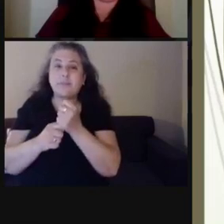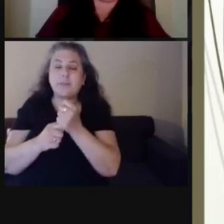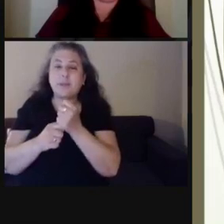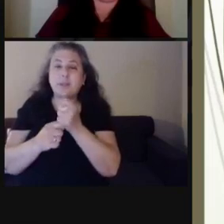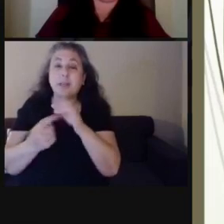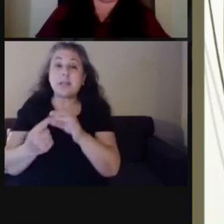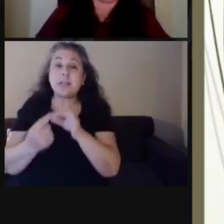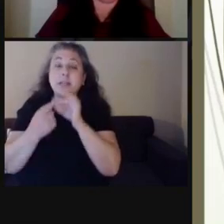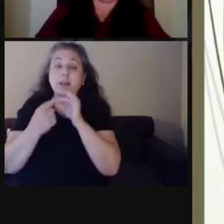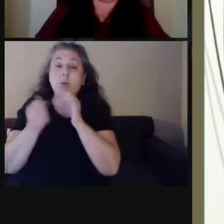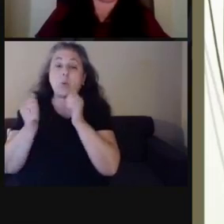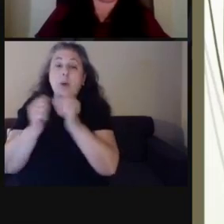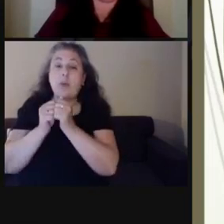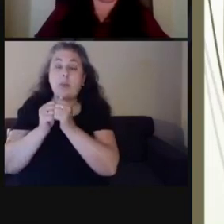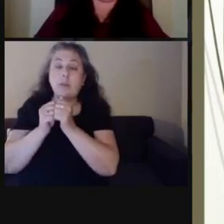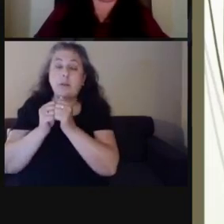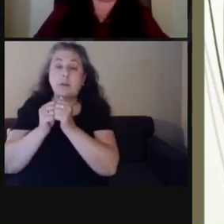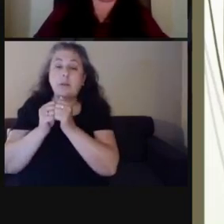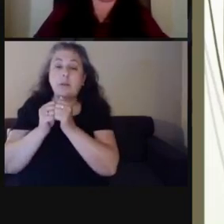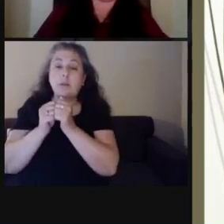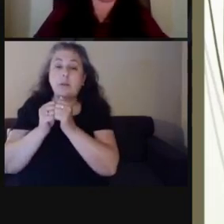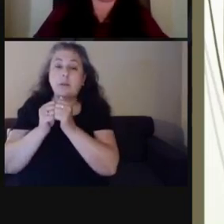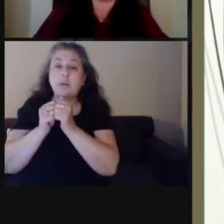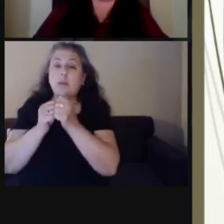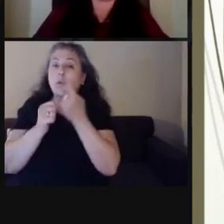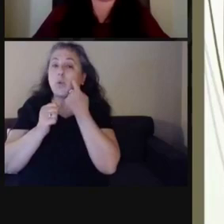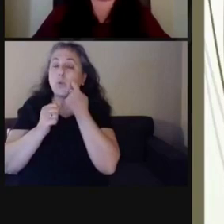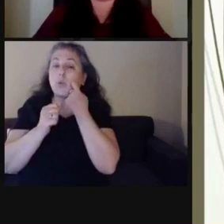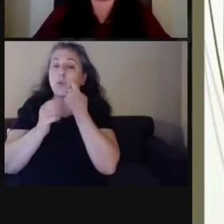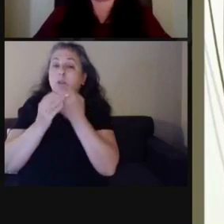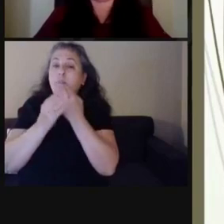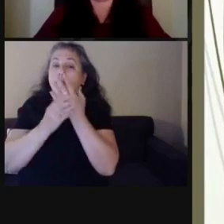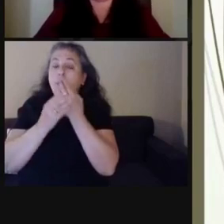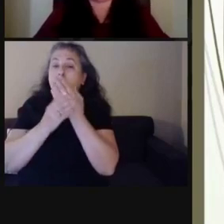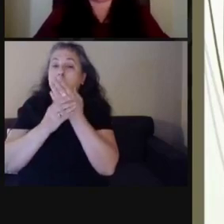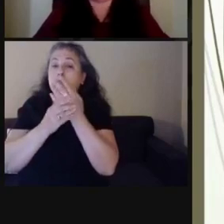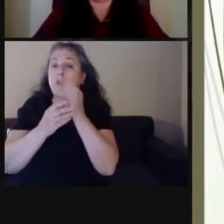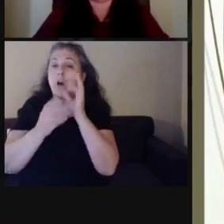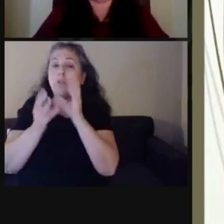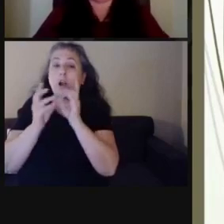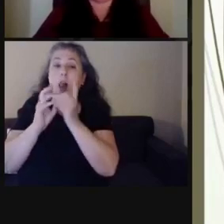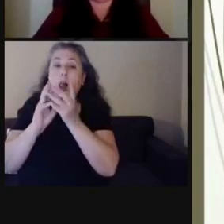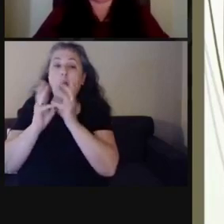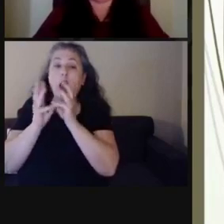especially with the recent developments of climate change.